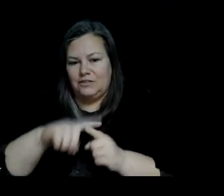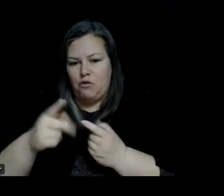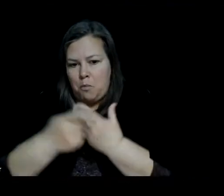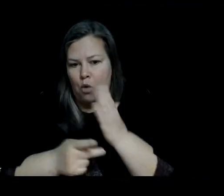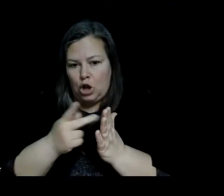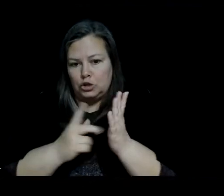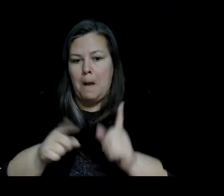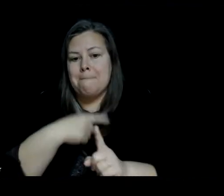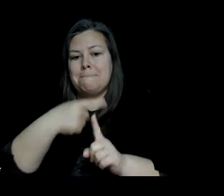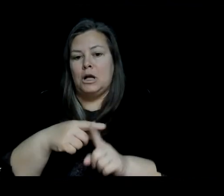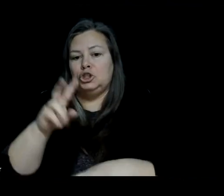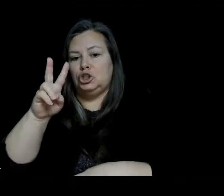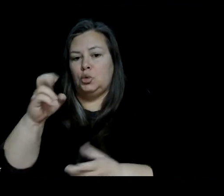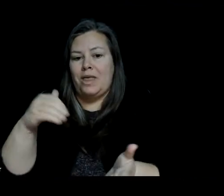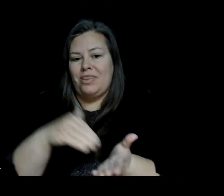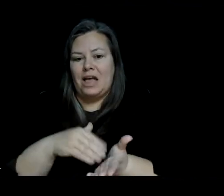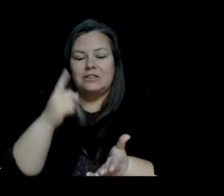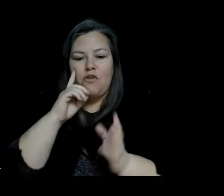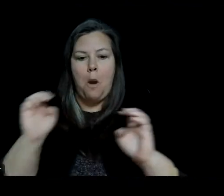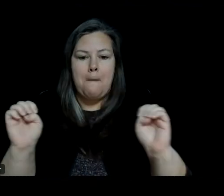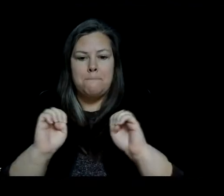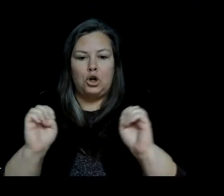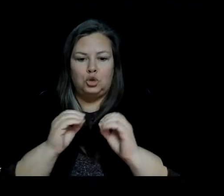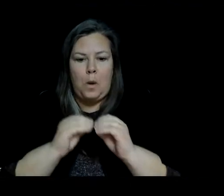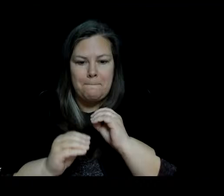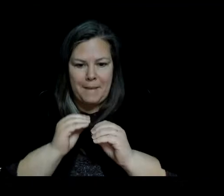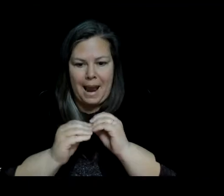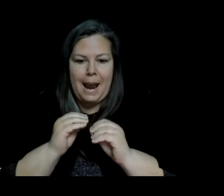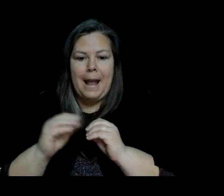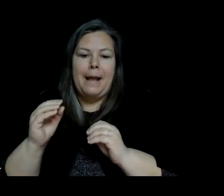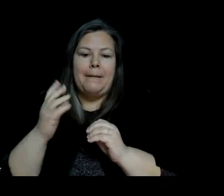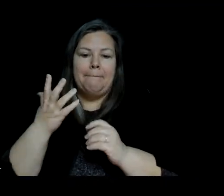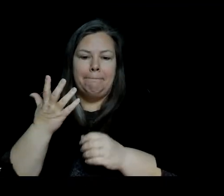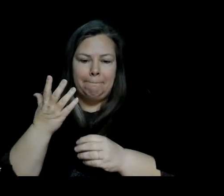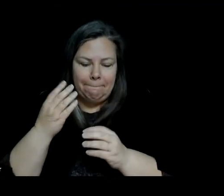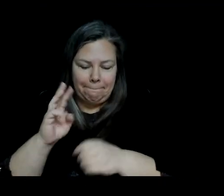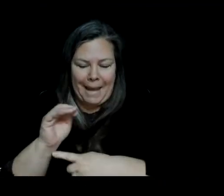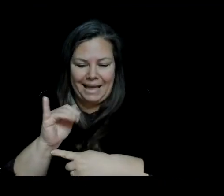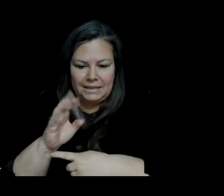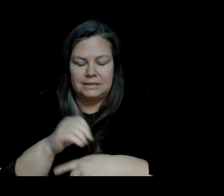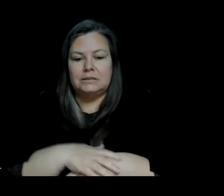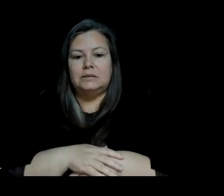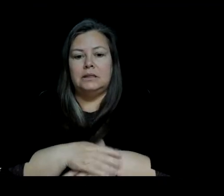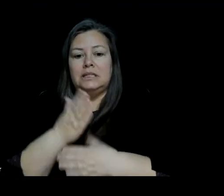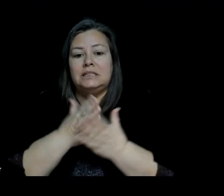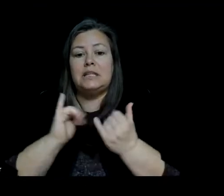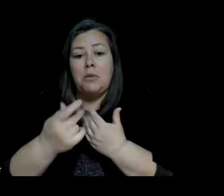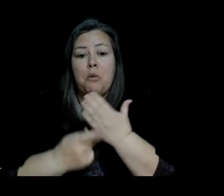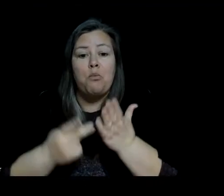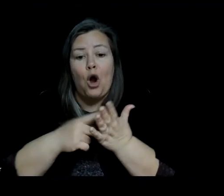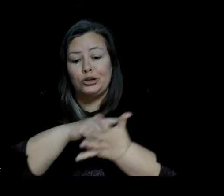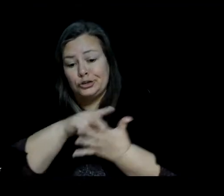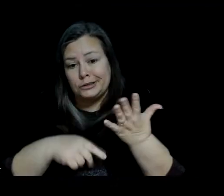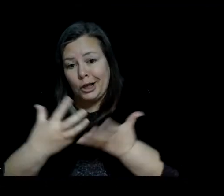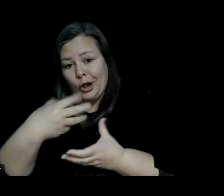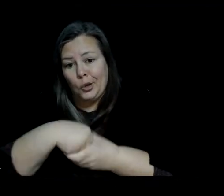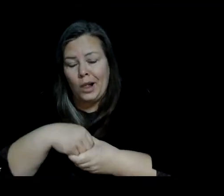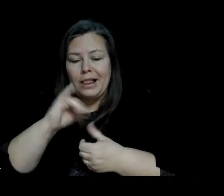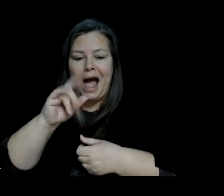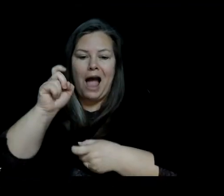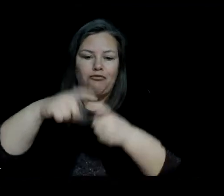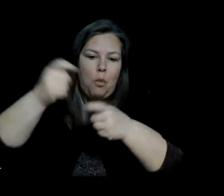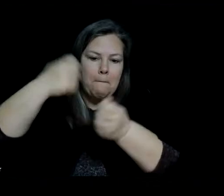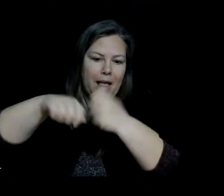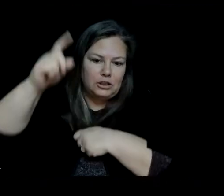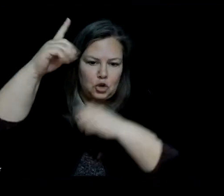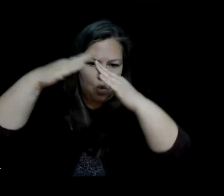addition to $200,000 for emergency repairs and maintenance. Some of those 8 projects include replacing the roof on,